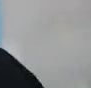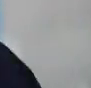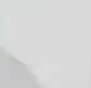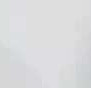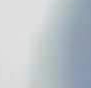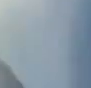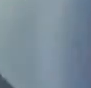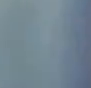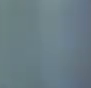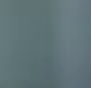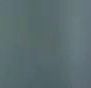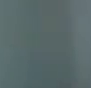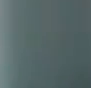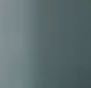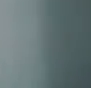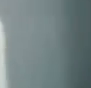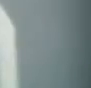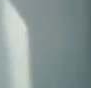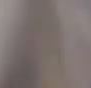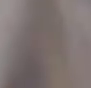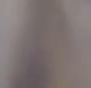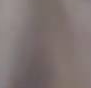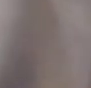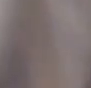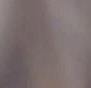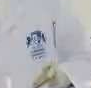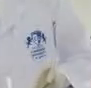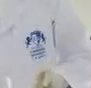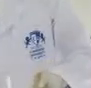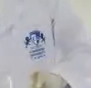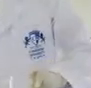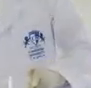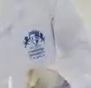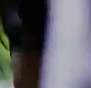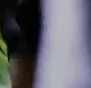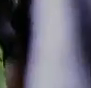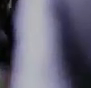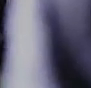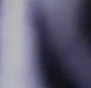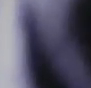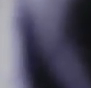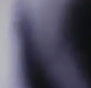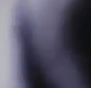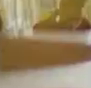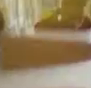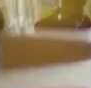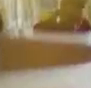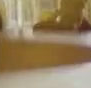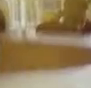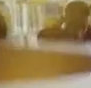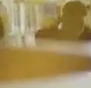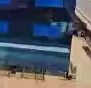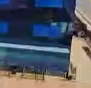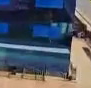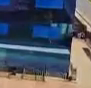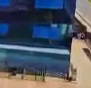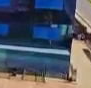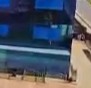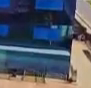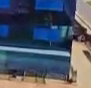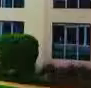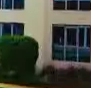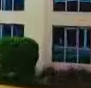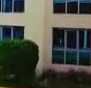at Cavendish University and enjoy everything that a practical, high-quality education has to offer. Study